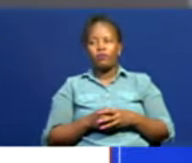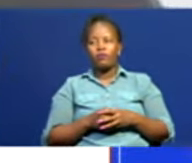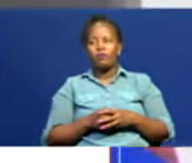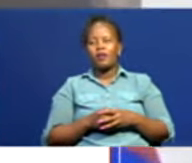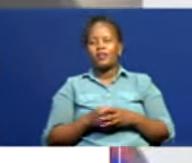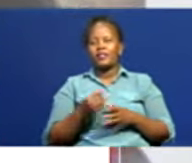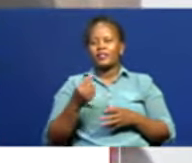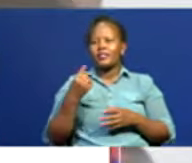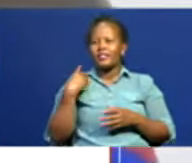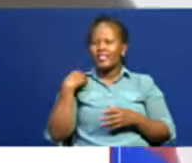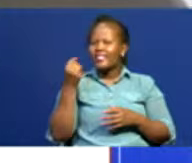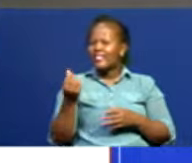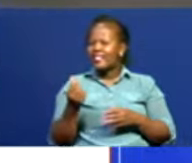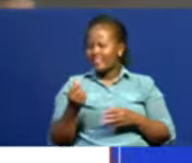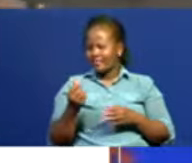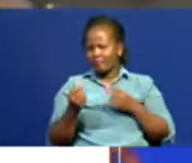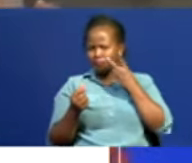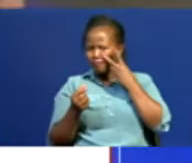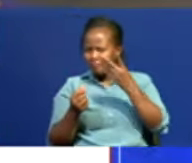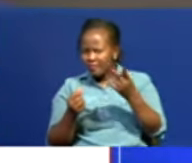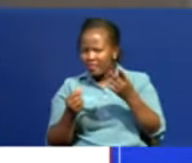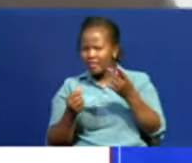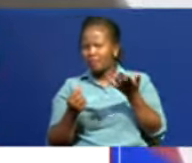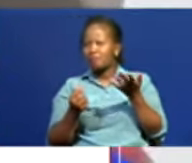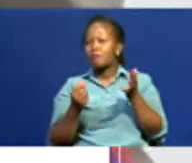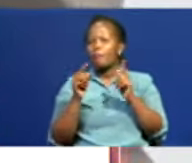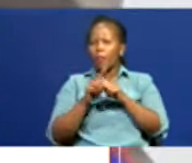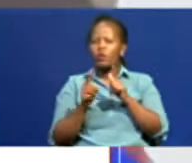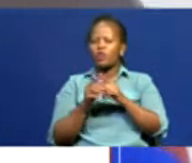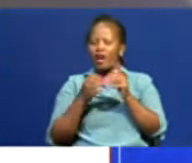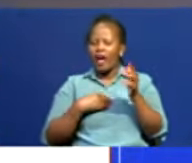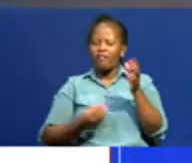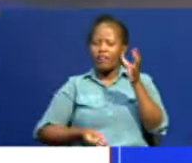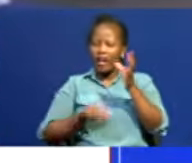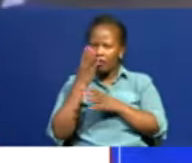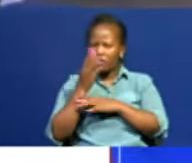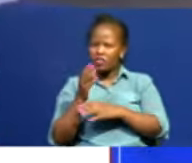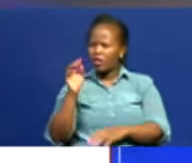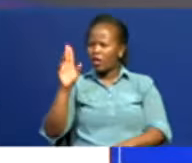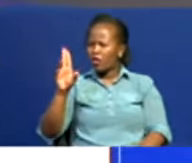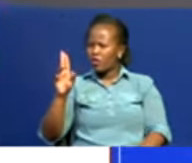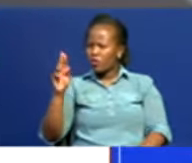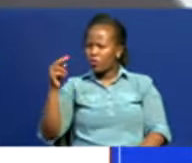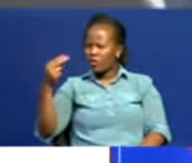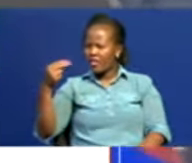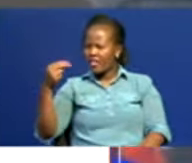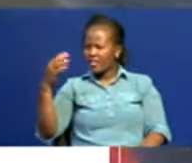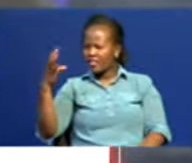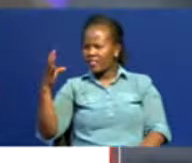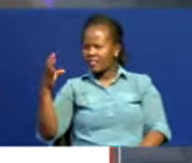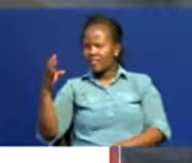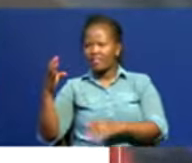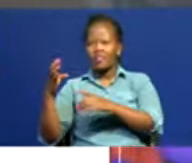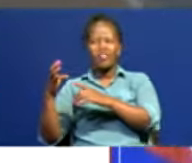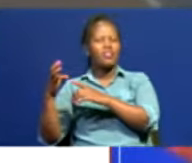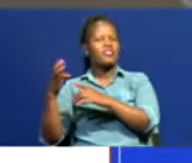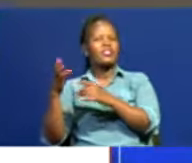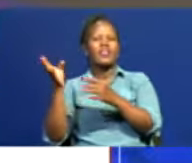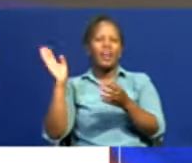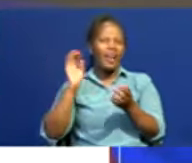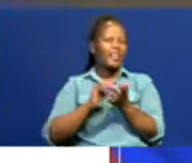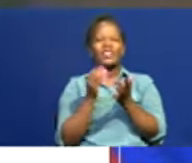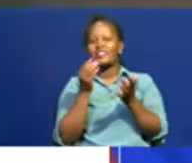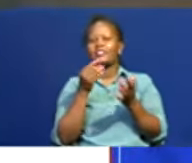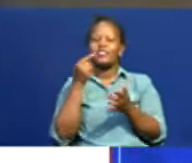Juzi mnasikia tunazindua ile mpango ya matibabu. Alafu hiyo sasa tena vile vile inaletwa